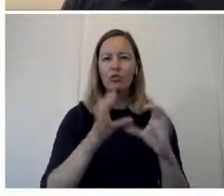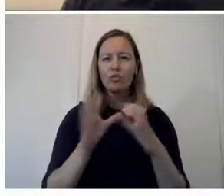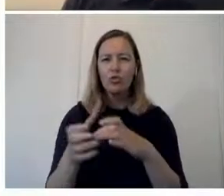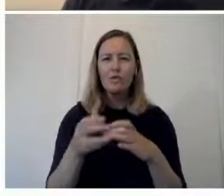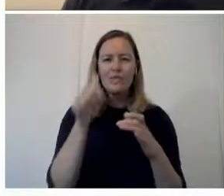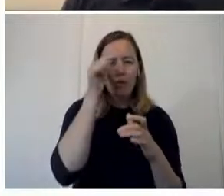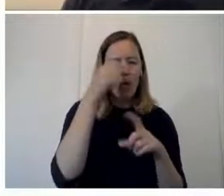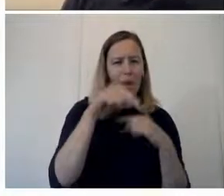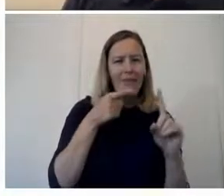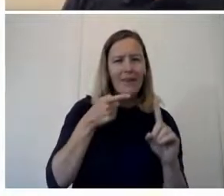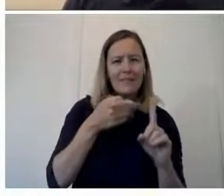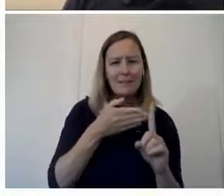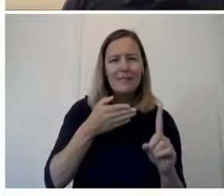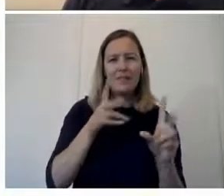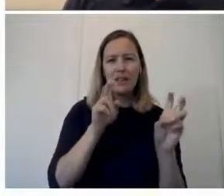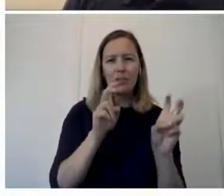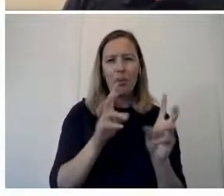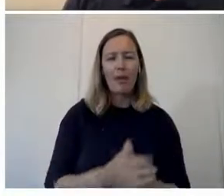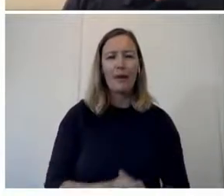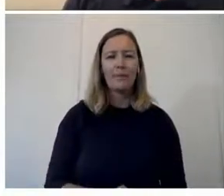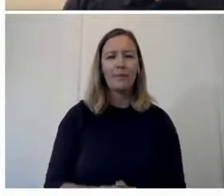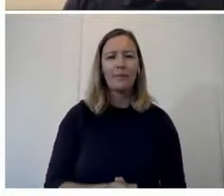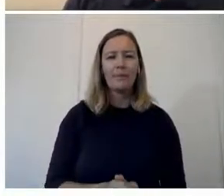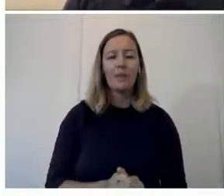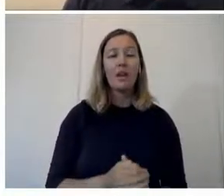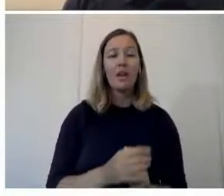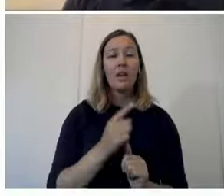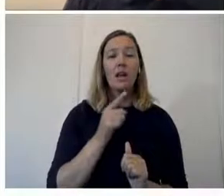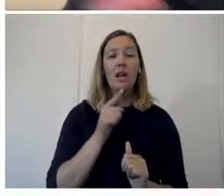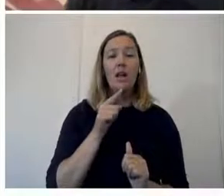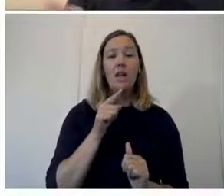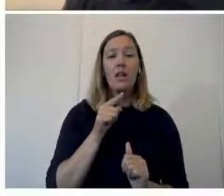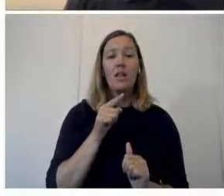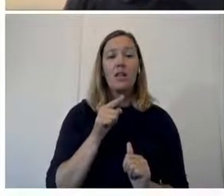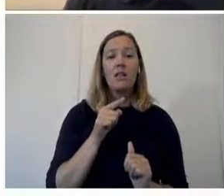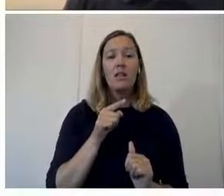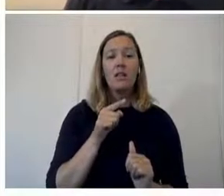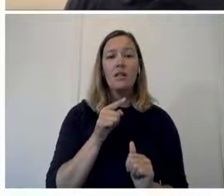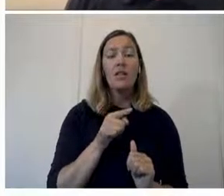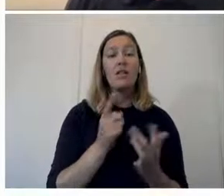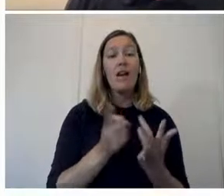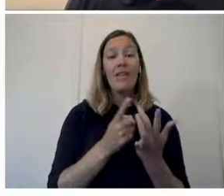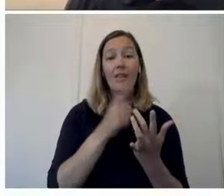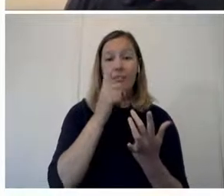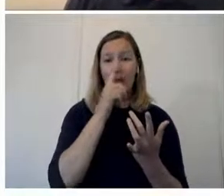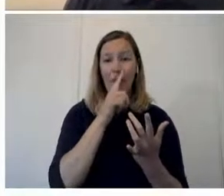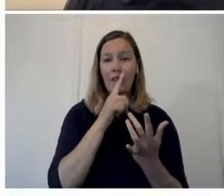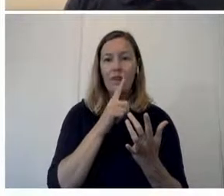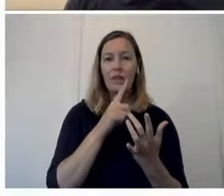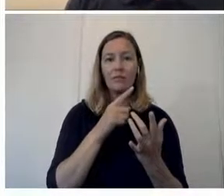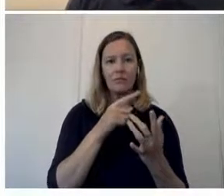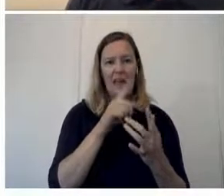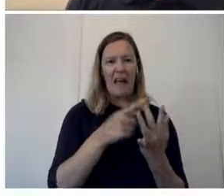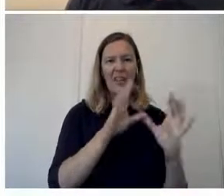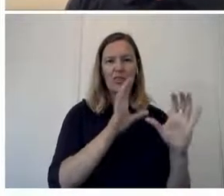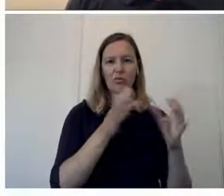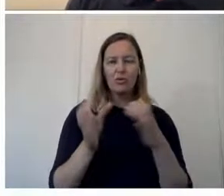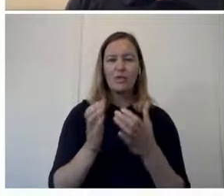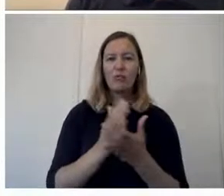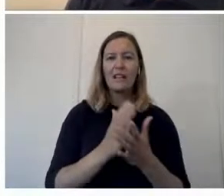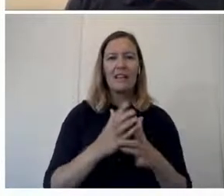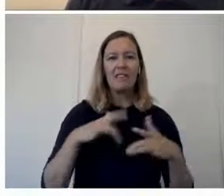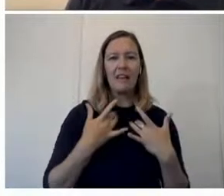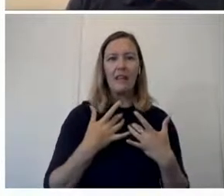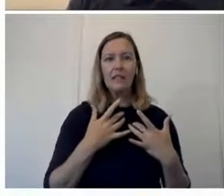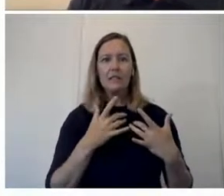they're on here, they're the one segment that's not looking. Everyone else has got fear of missing out, except this segment already is